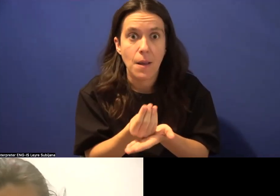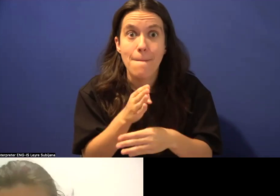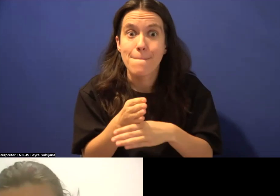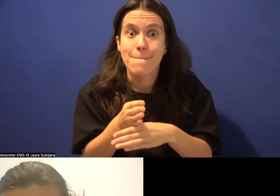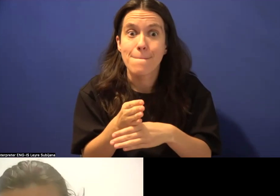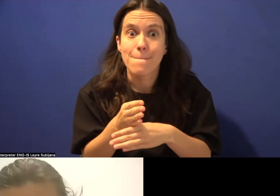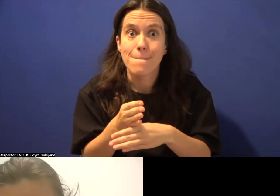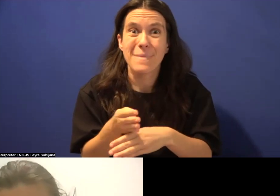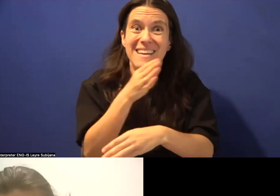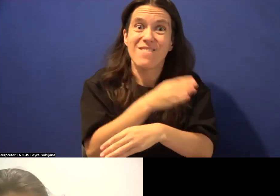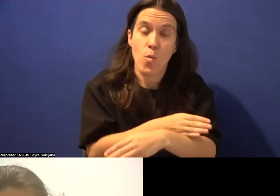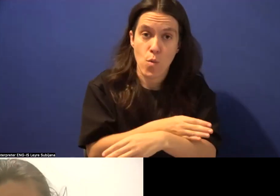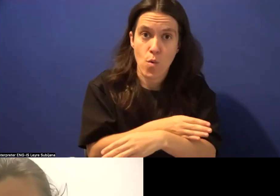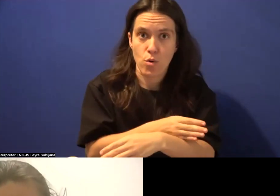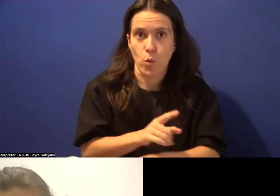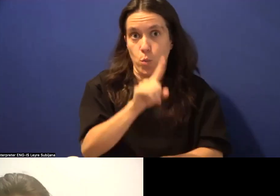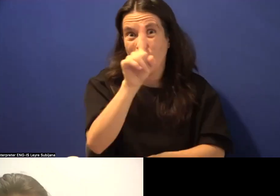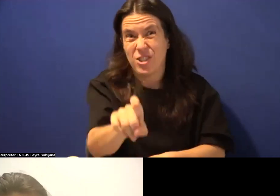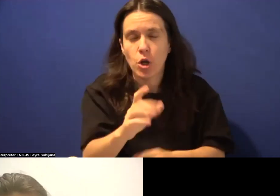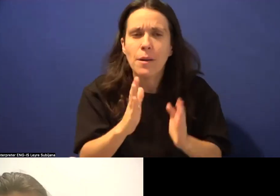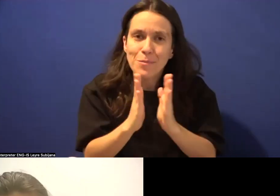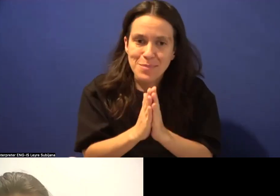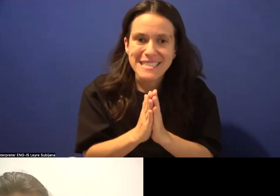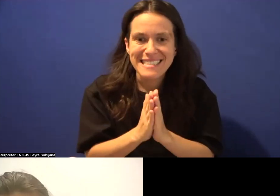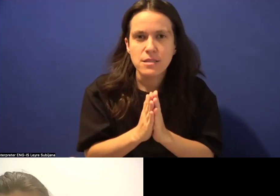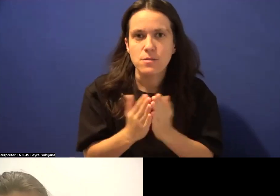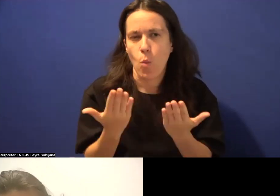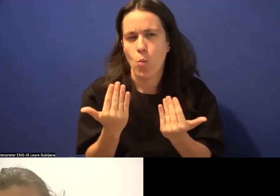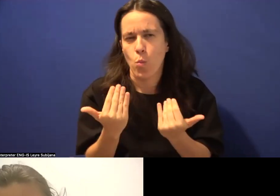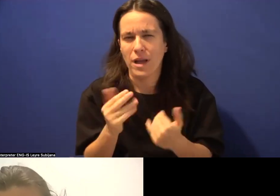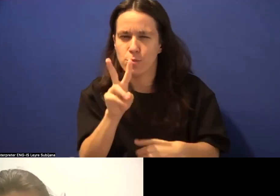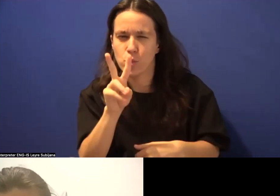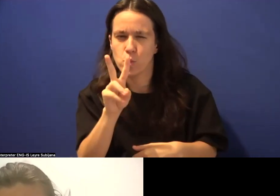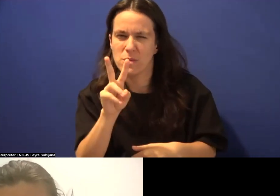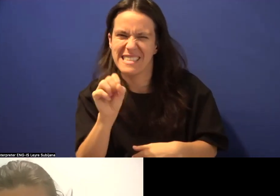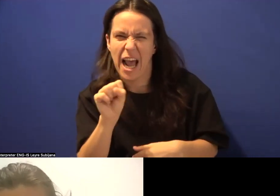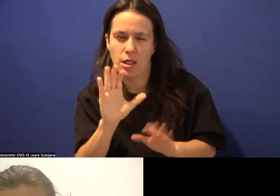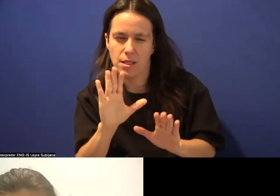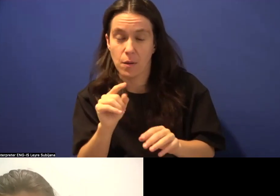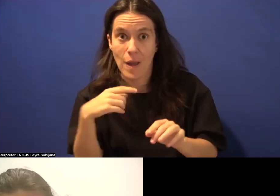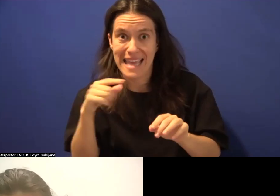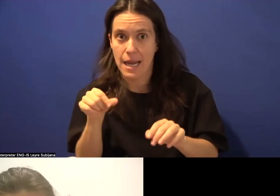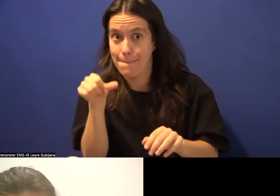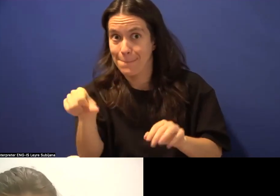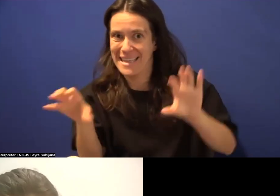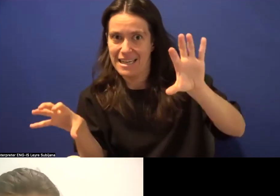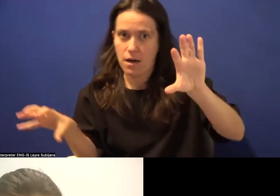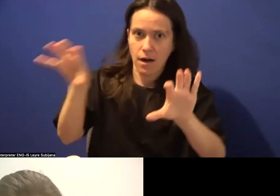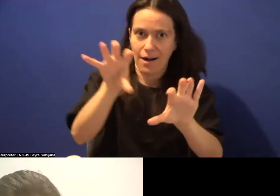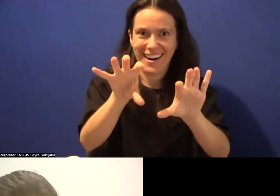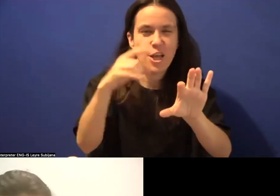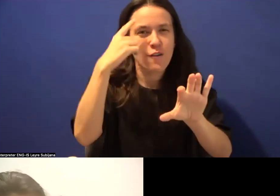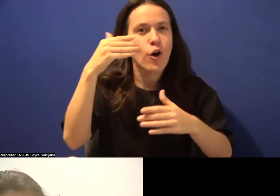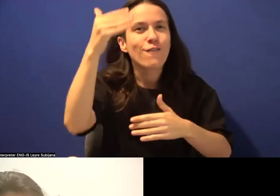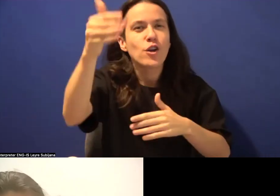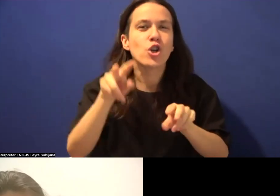Before asking the question on your own, please wait for a couple of seconds so we can pin you for the future